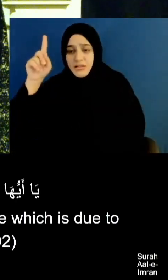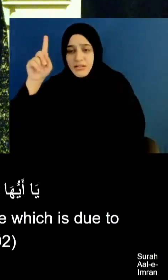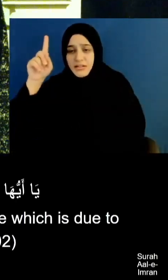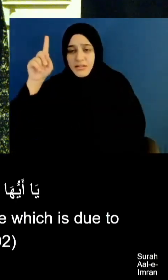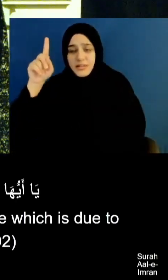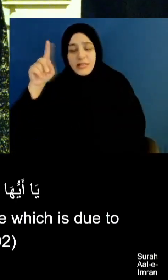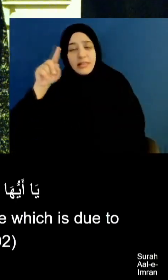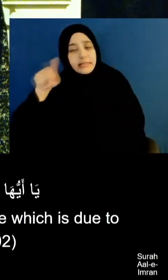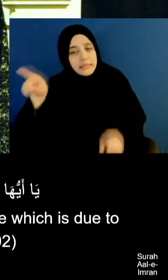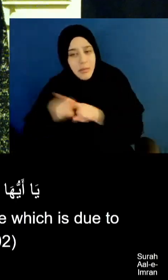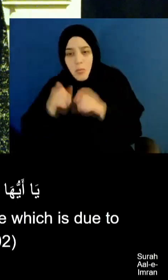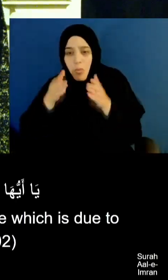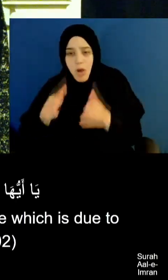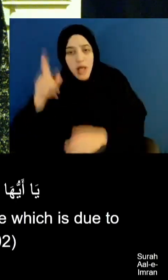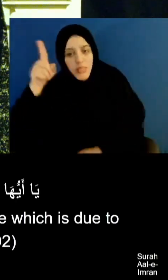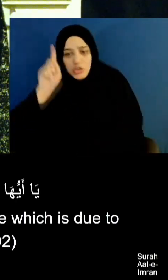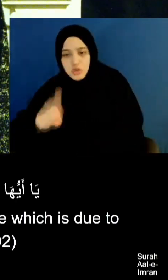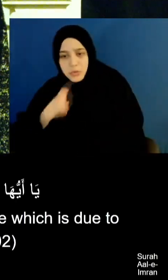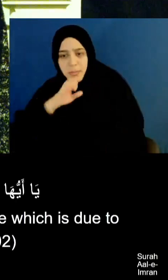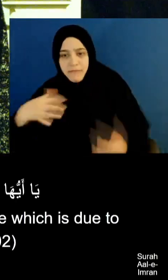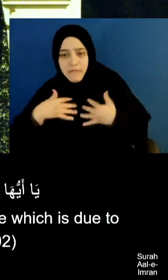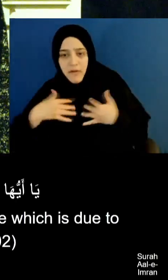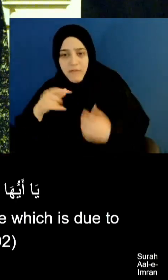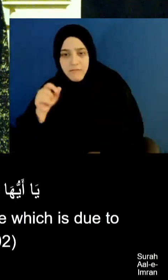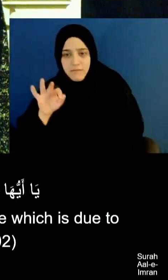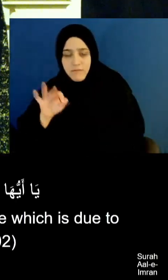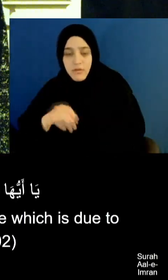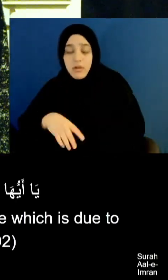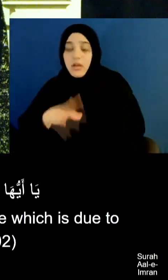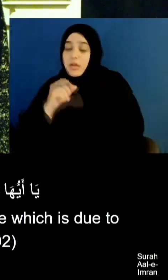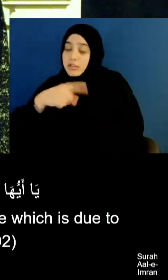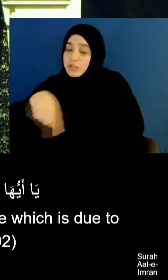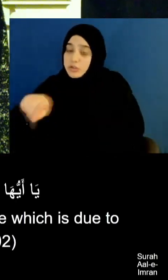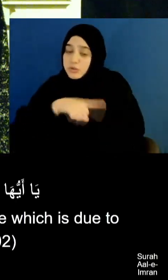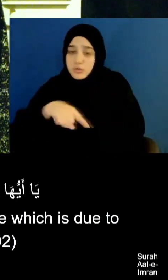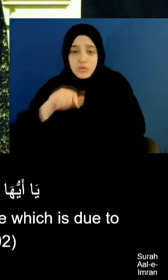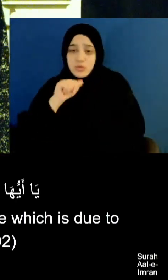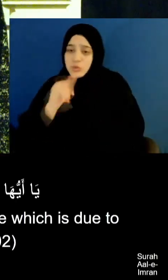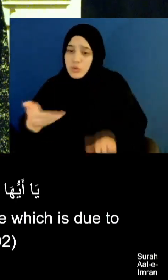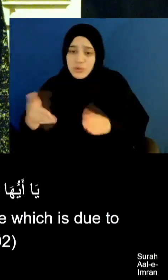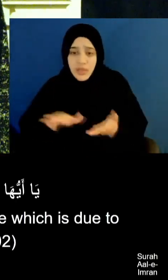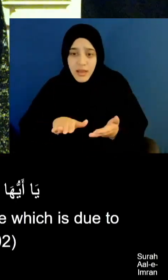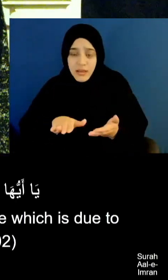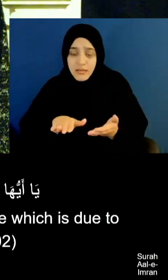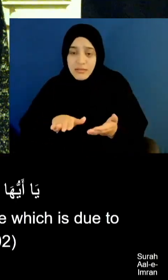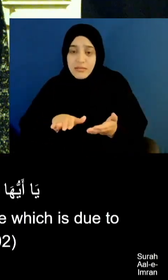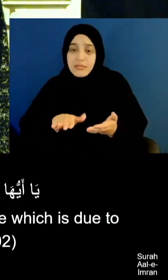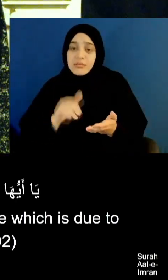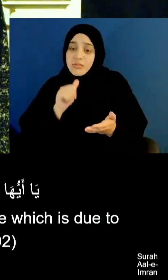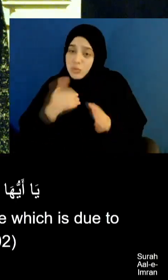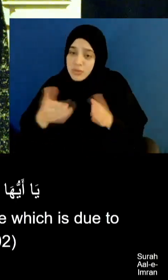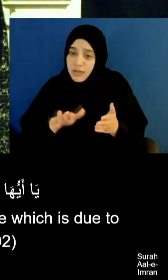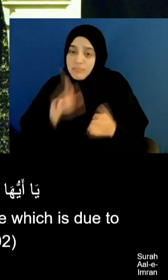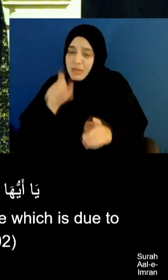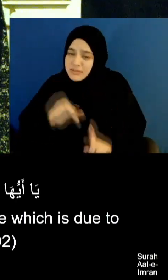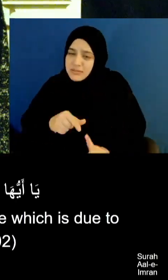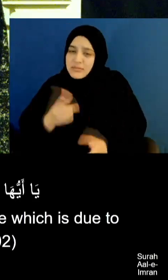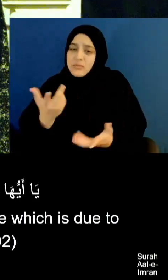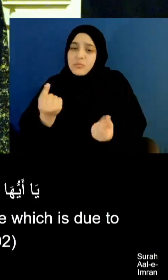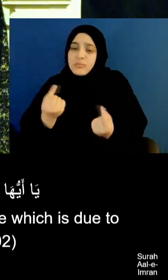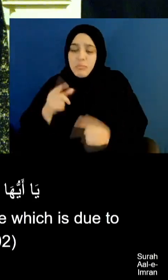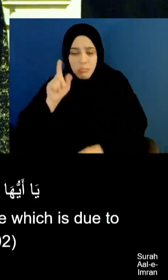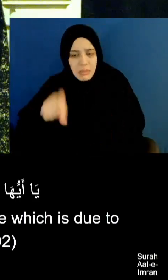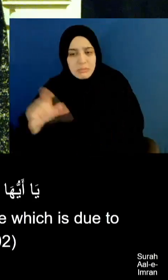feared, and do not die except as Muslim, except as someone